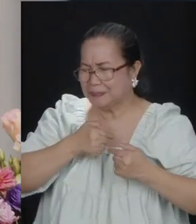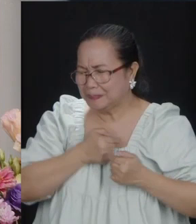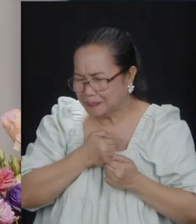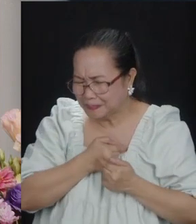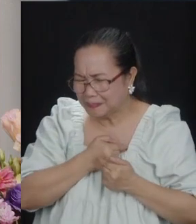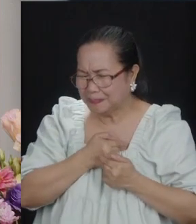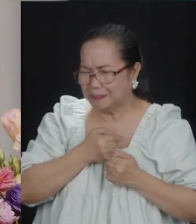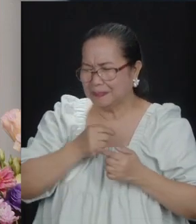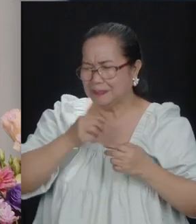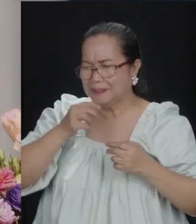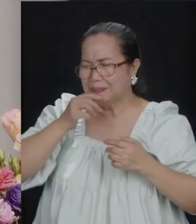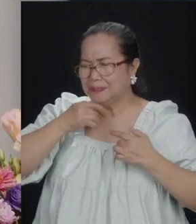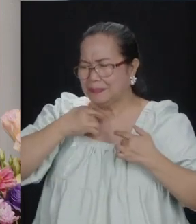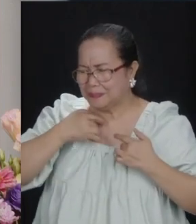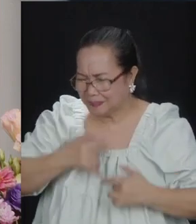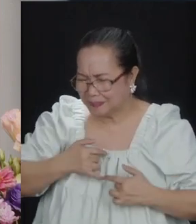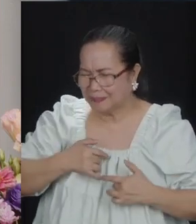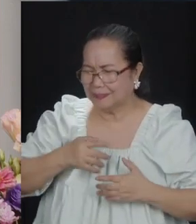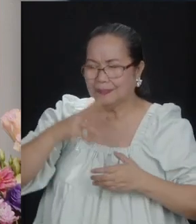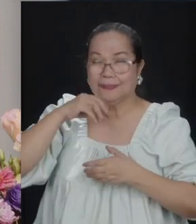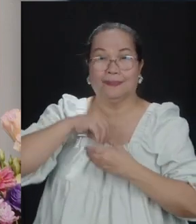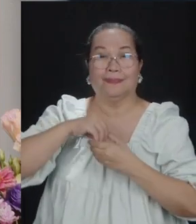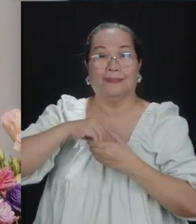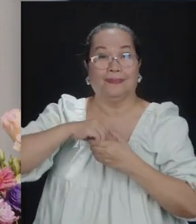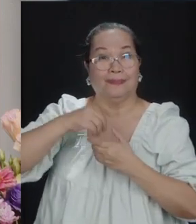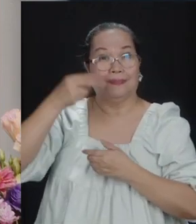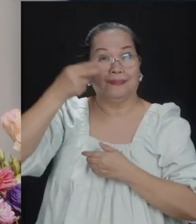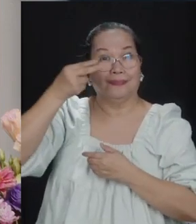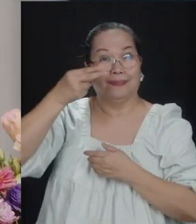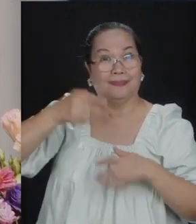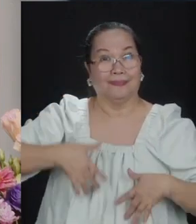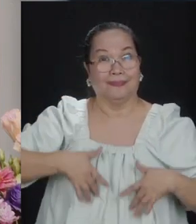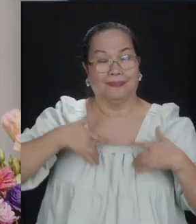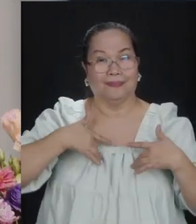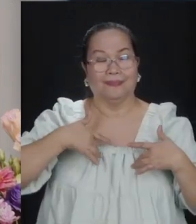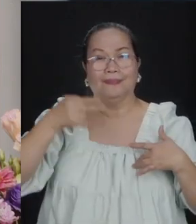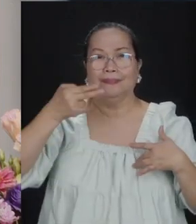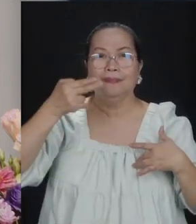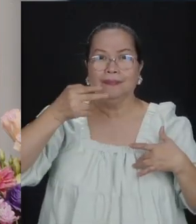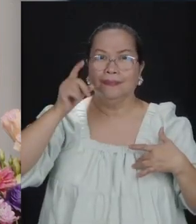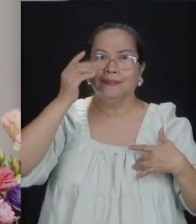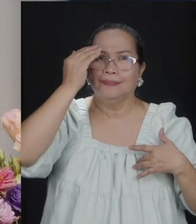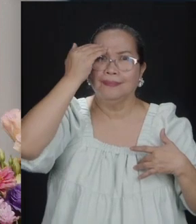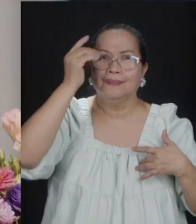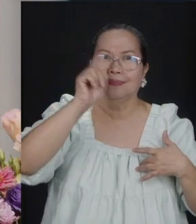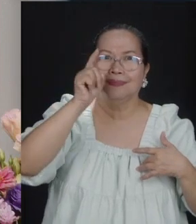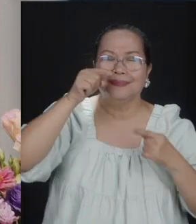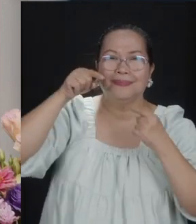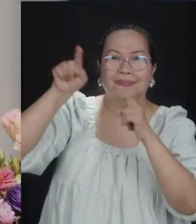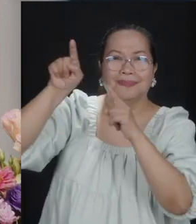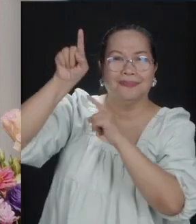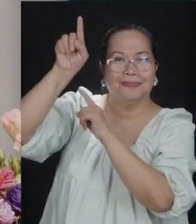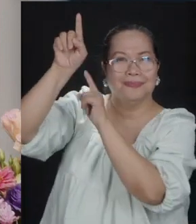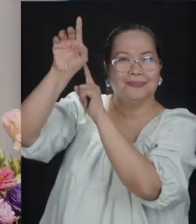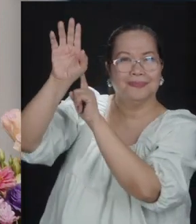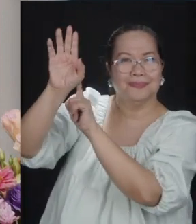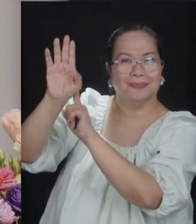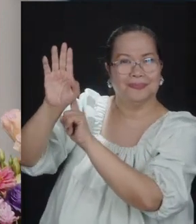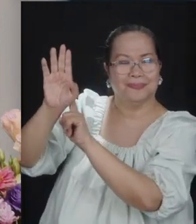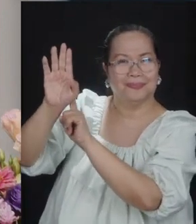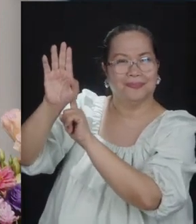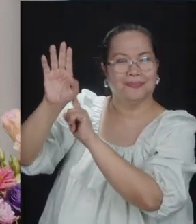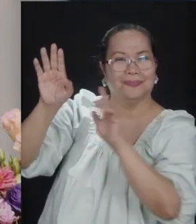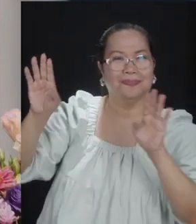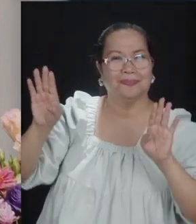the pain that was inside of her. Hannah knew where to go, to the one who had the power to